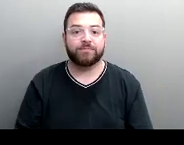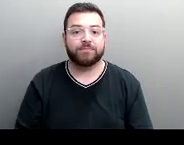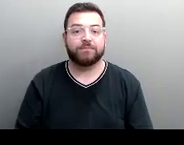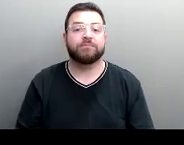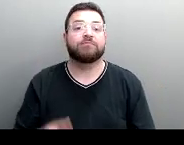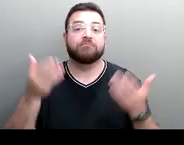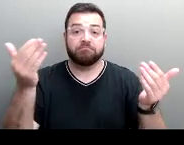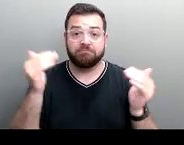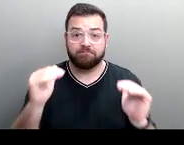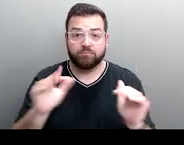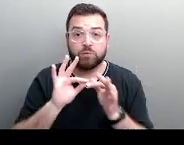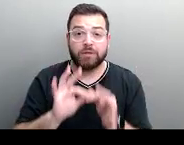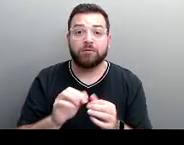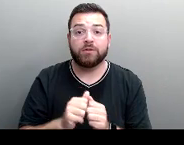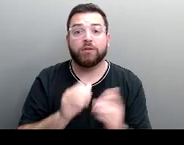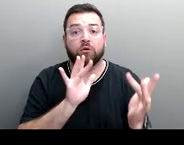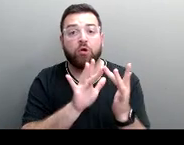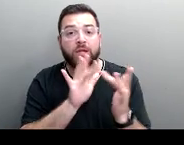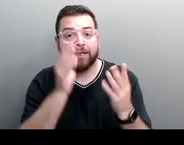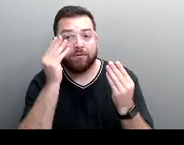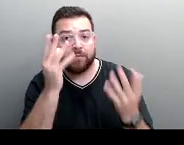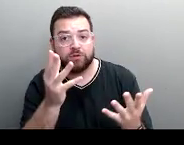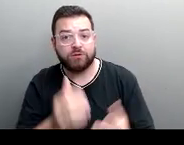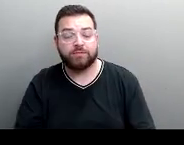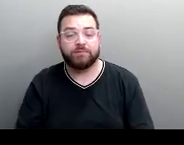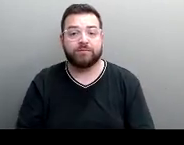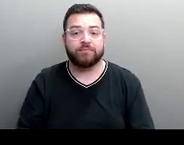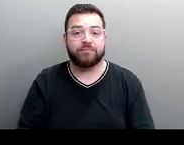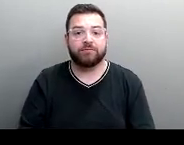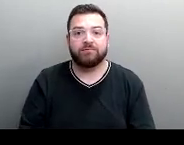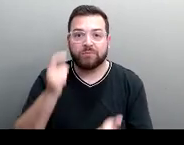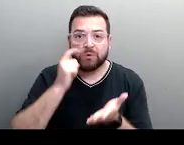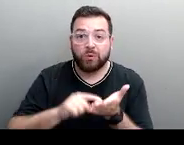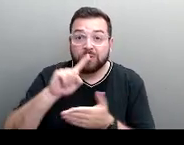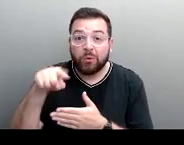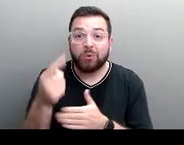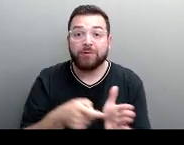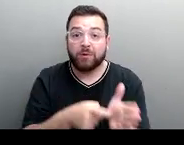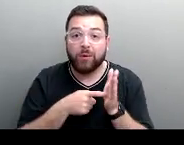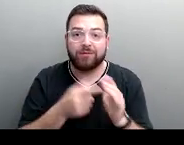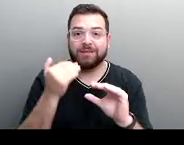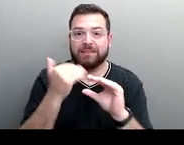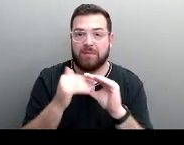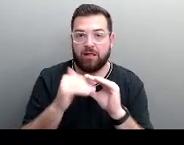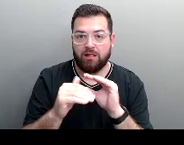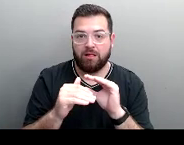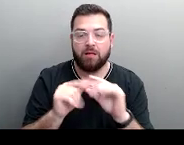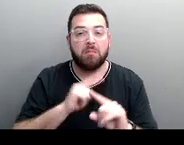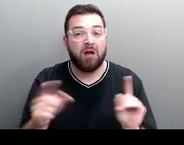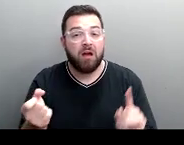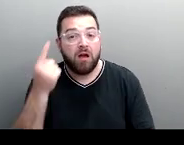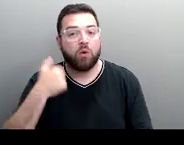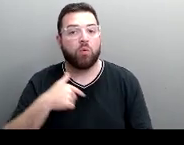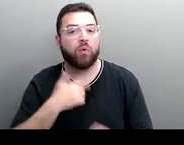And the next section is regarding contact information. So you'll see that only an email address is required. However, we